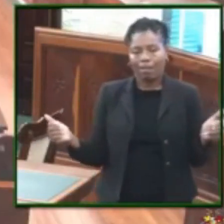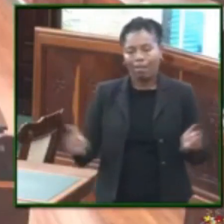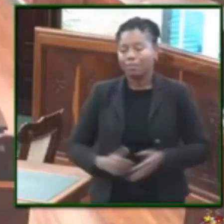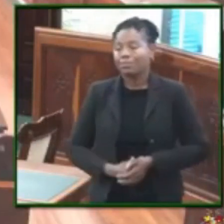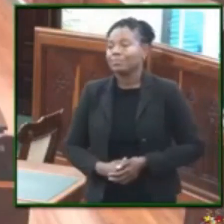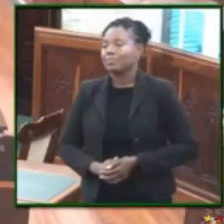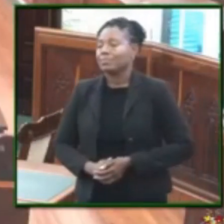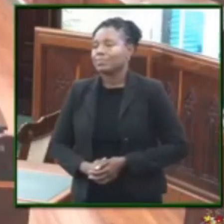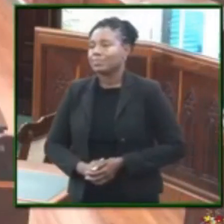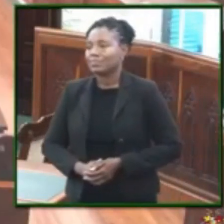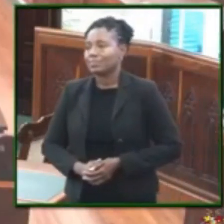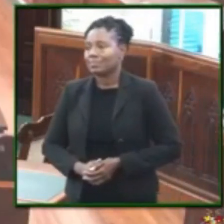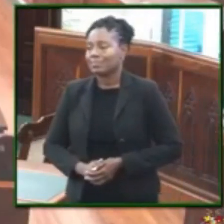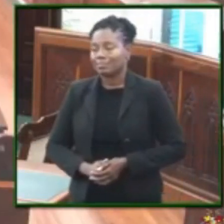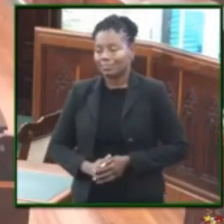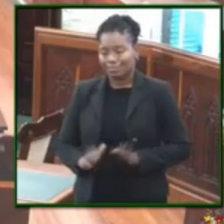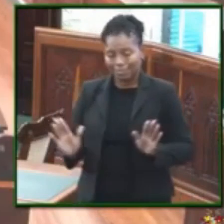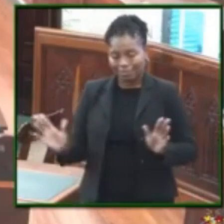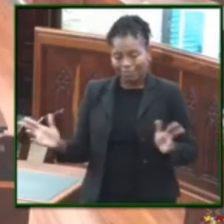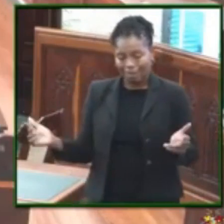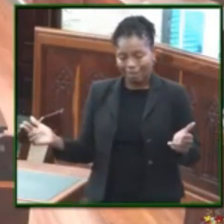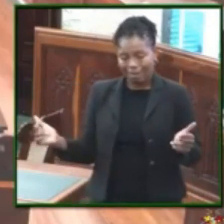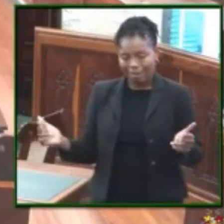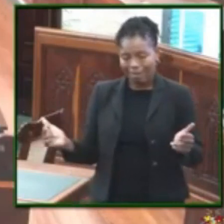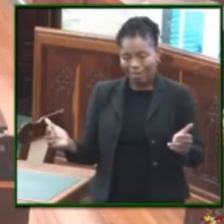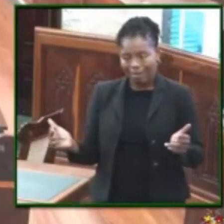they're doing well.